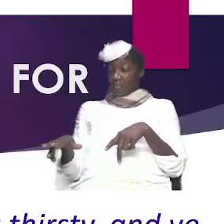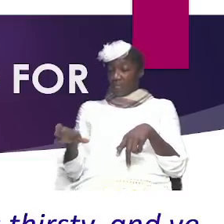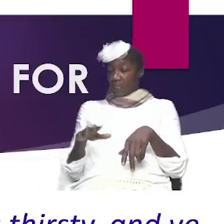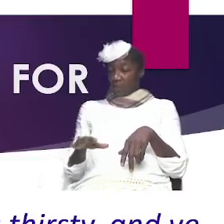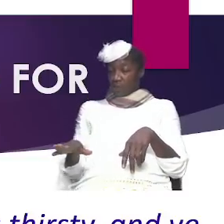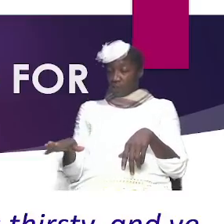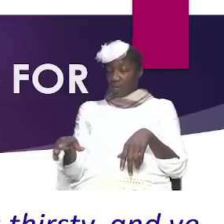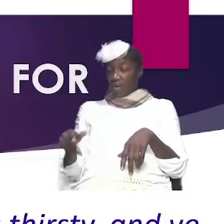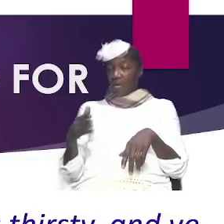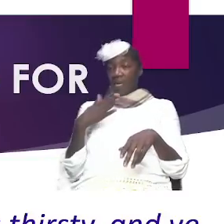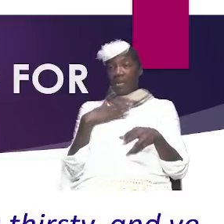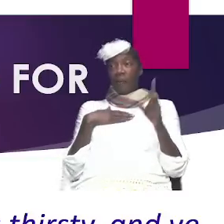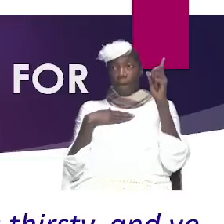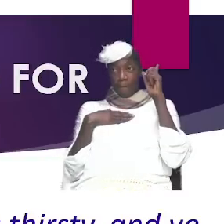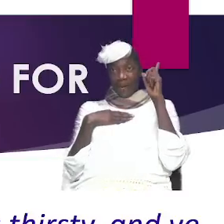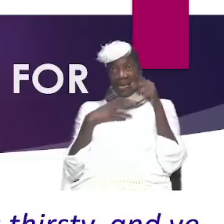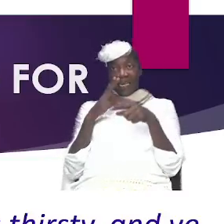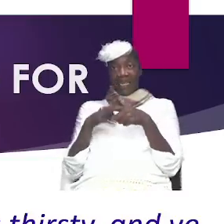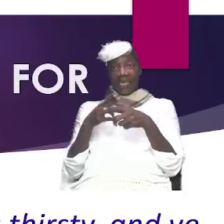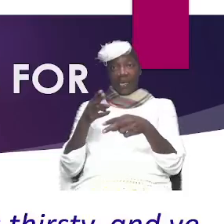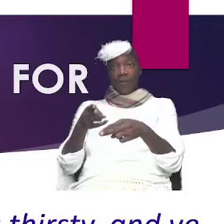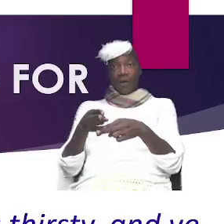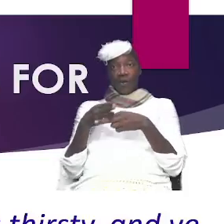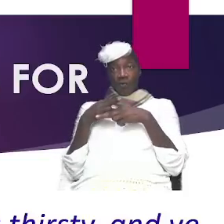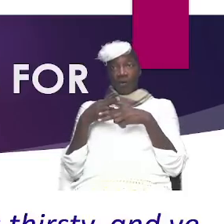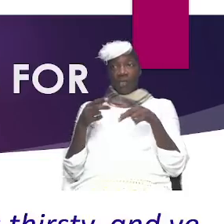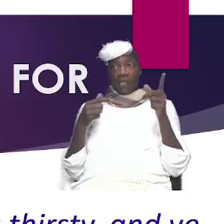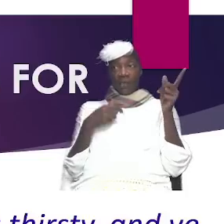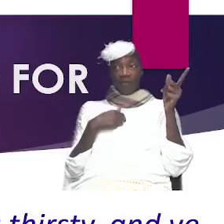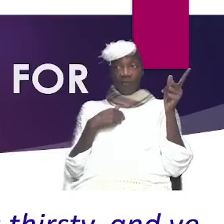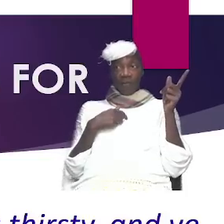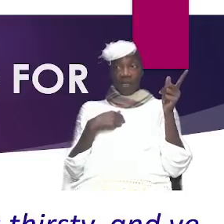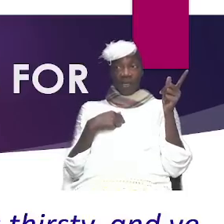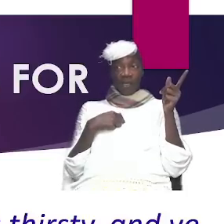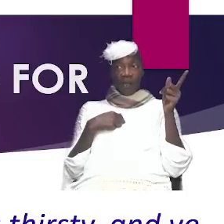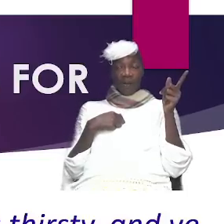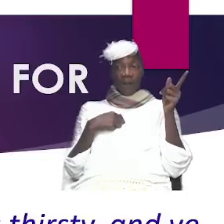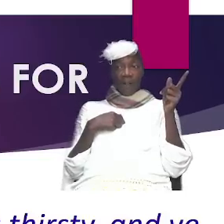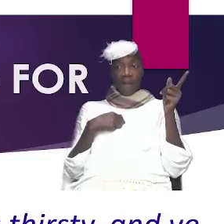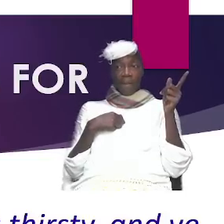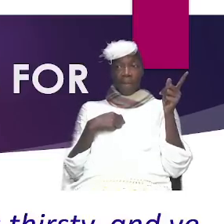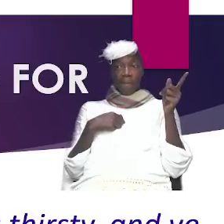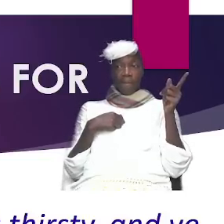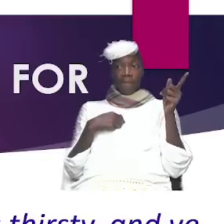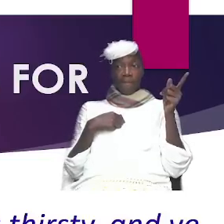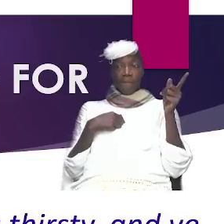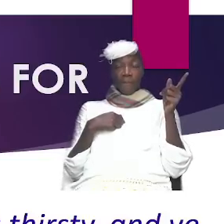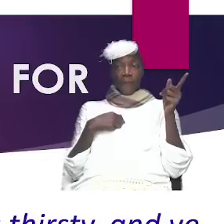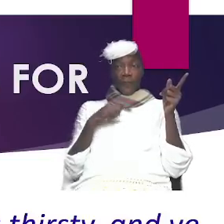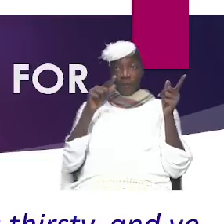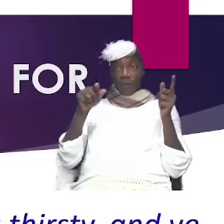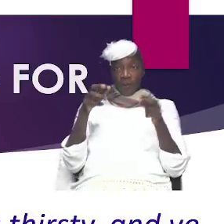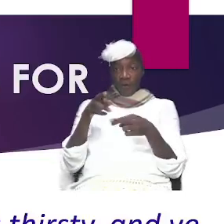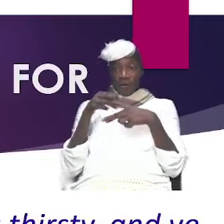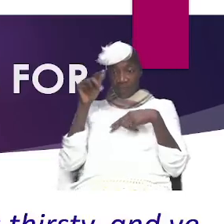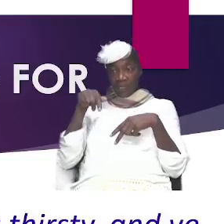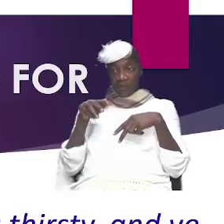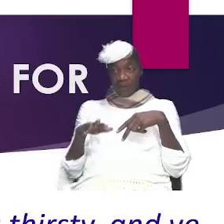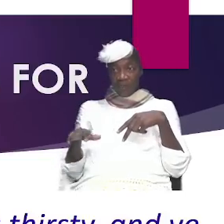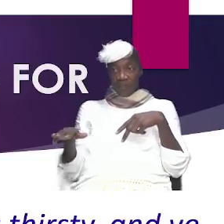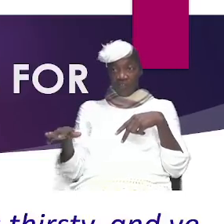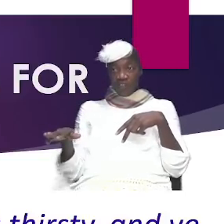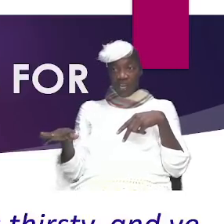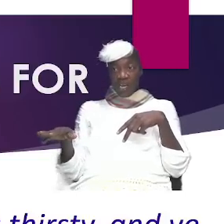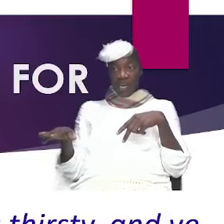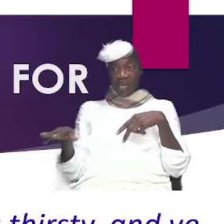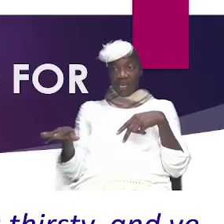name, receive me. Matthew 18 and verse 5. In other words, you receive this child. This child,